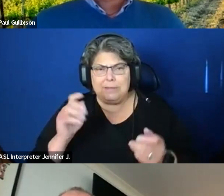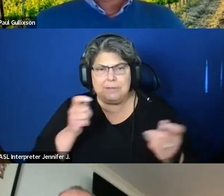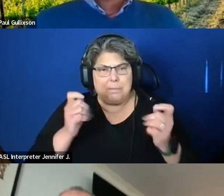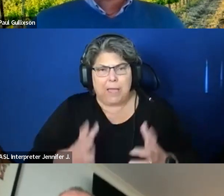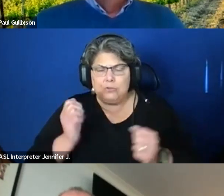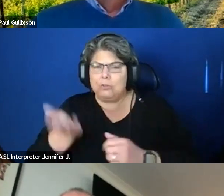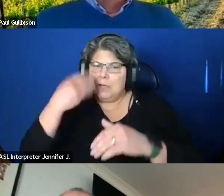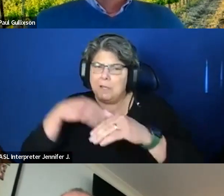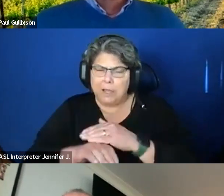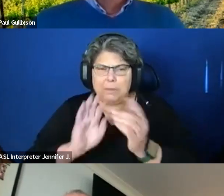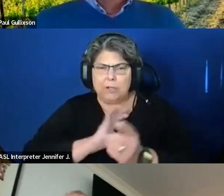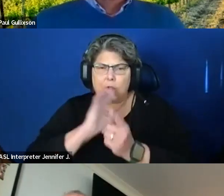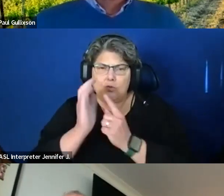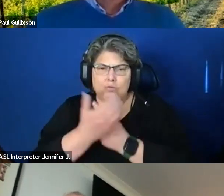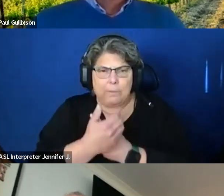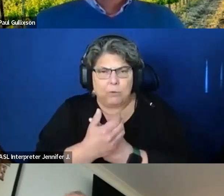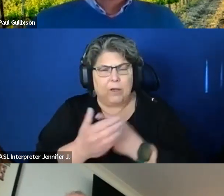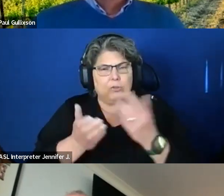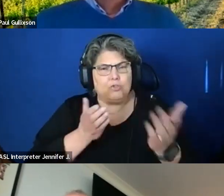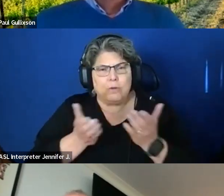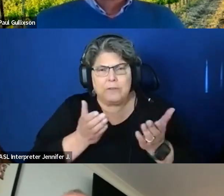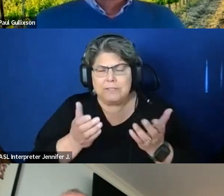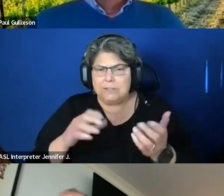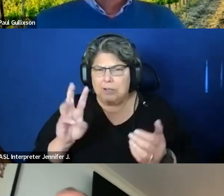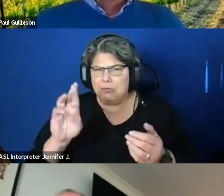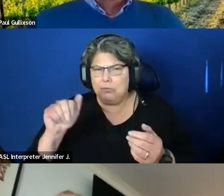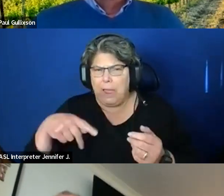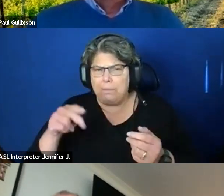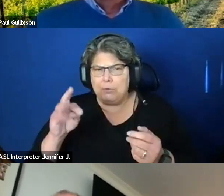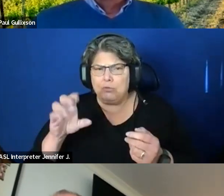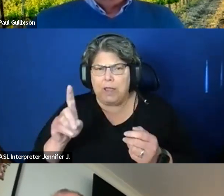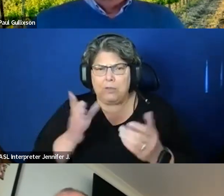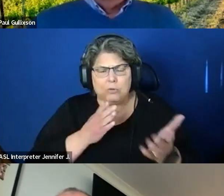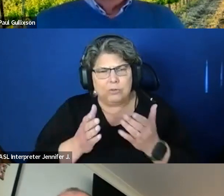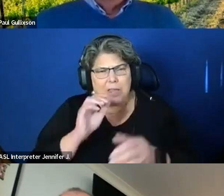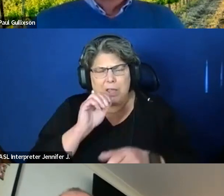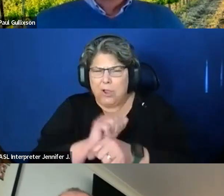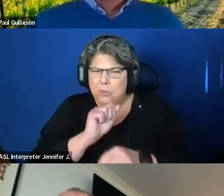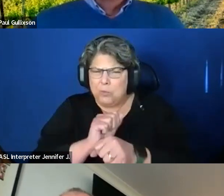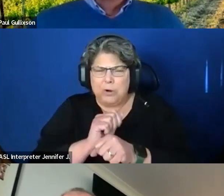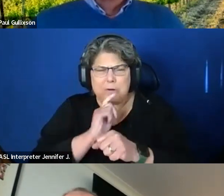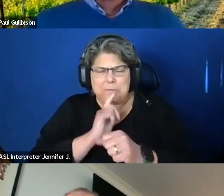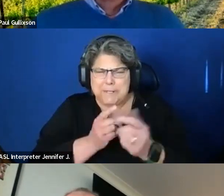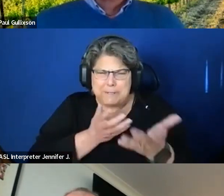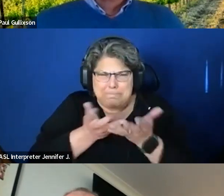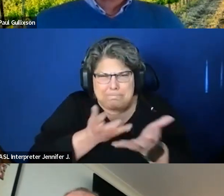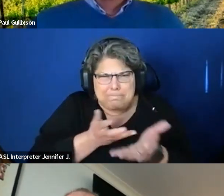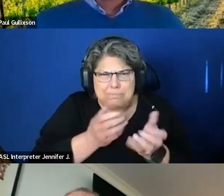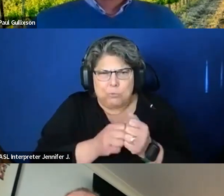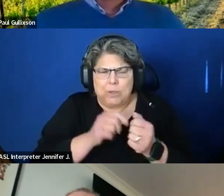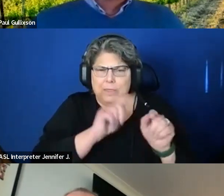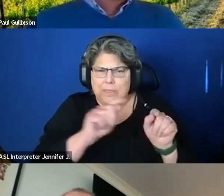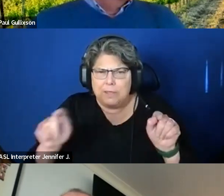wrap around these services and supports and work intensively with this population so that